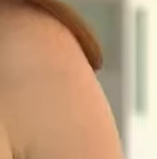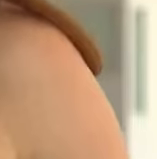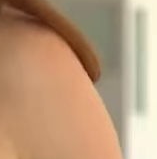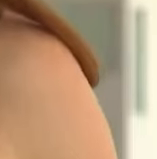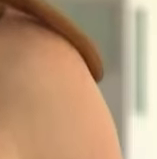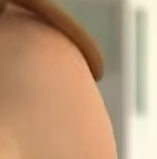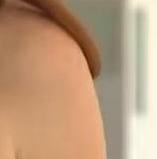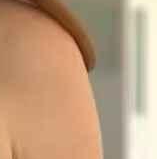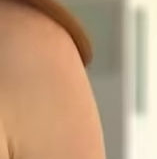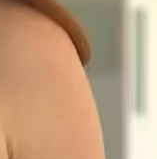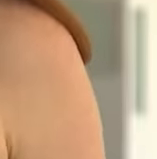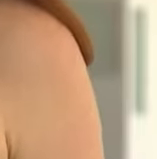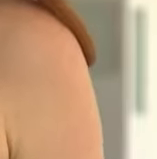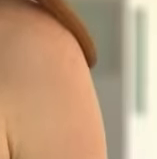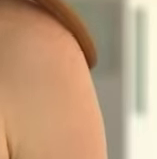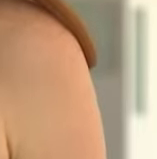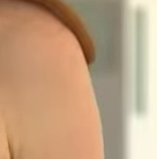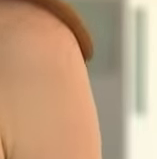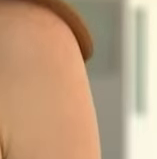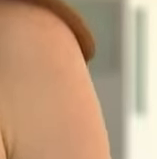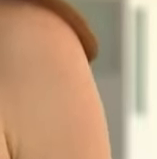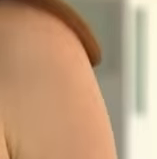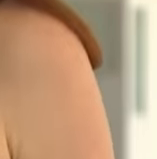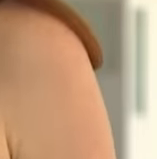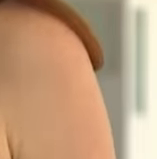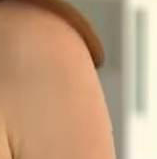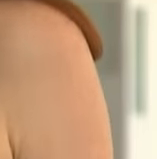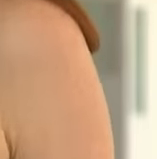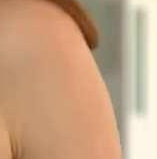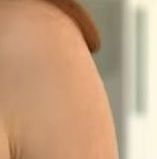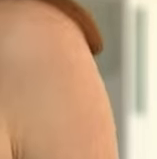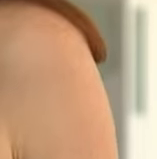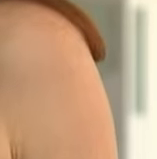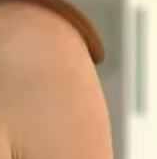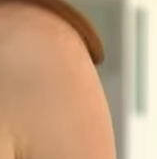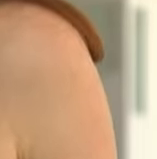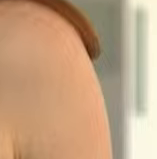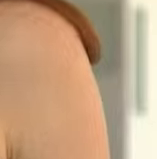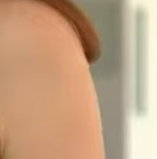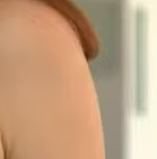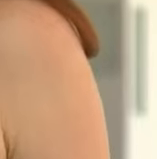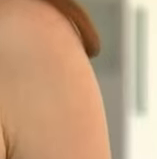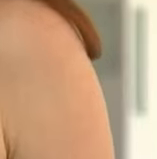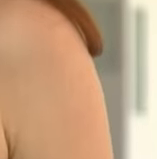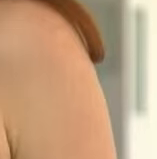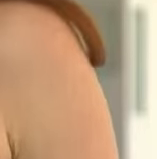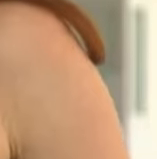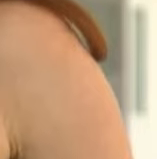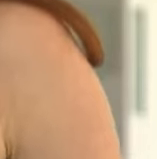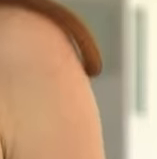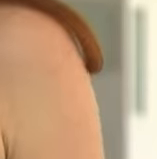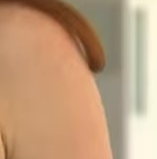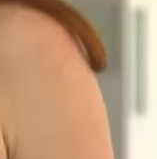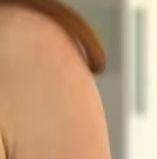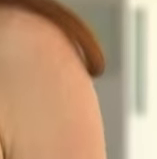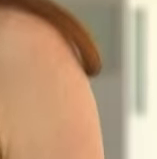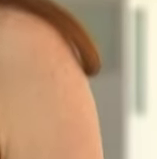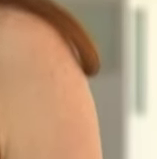I'm a journalist, right? I'm not a coder, but I can do these things because I get help with AI, and